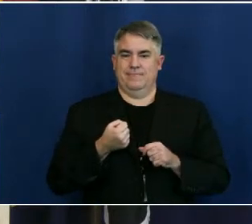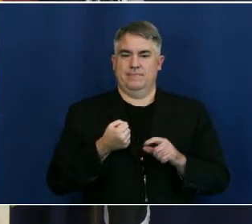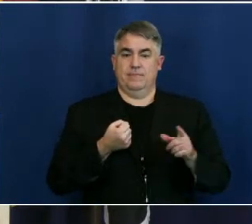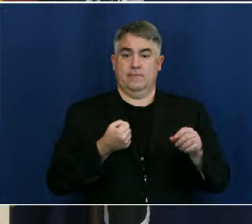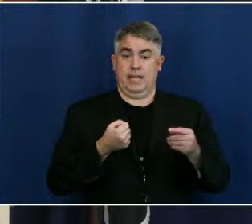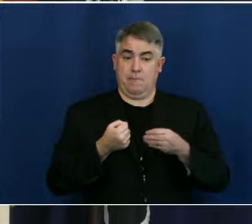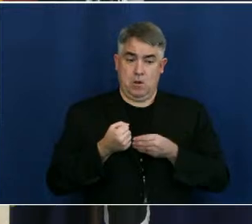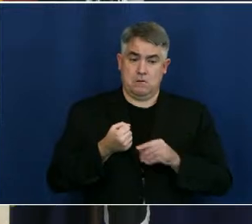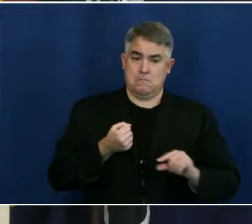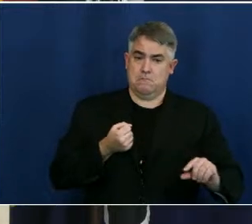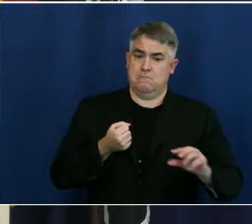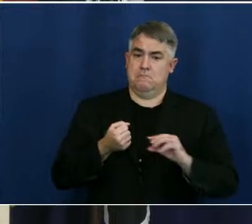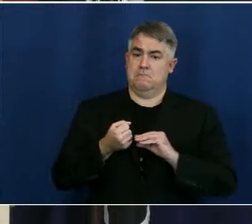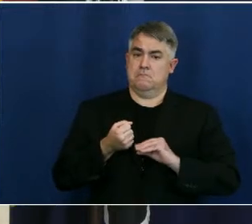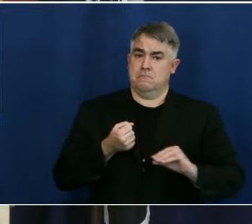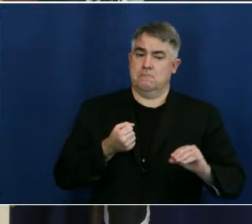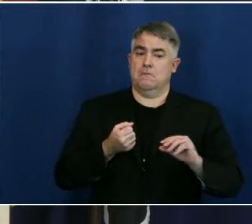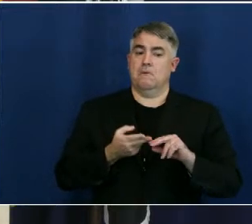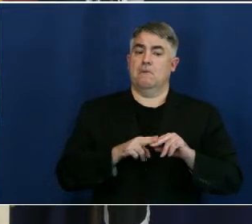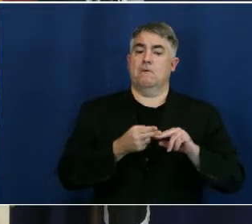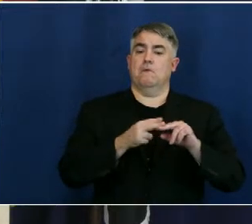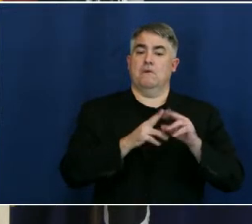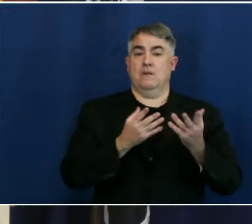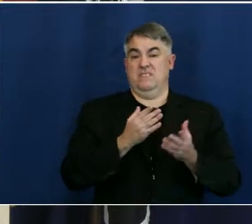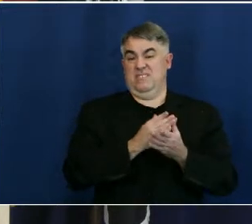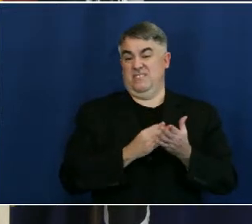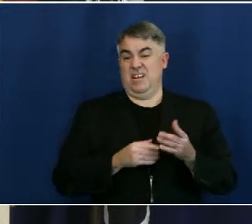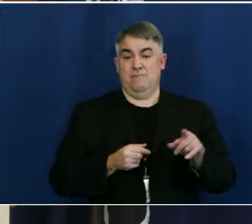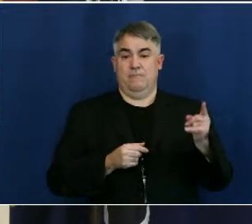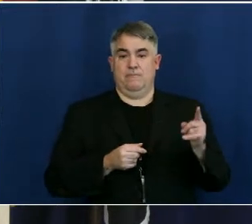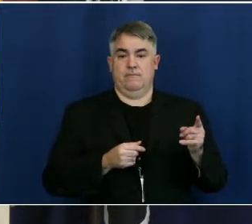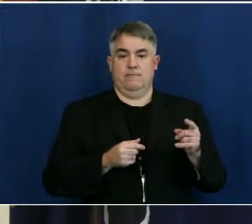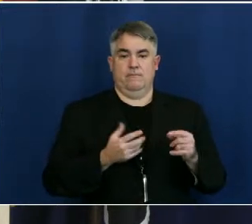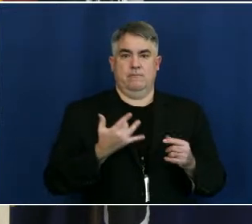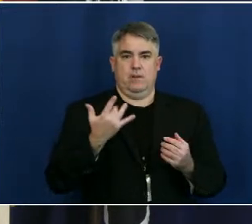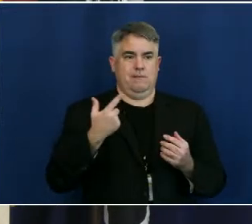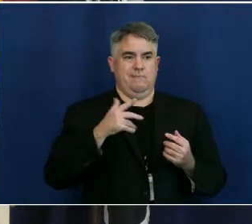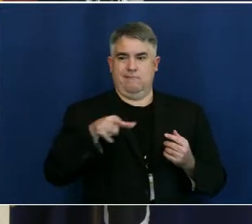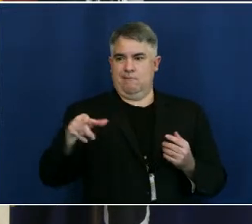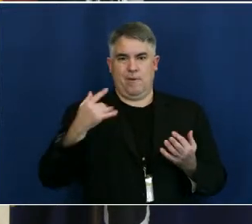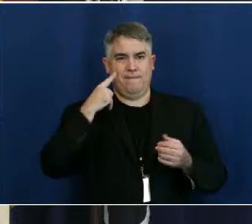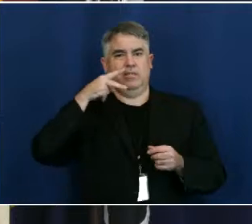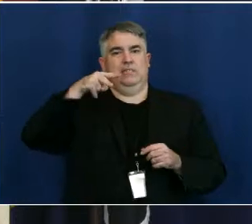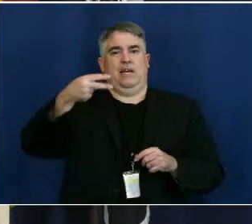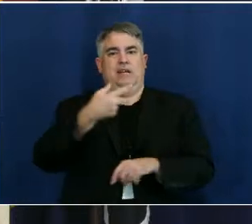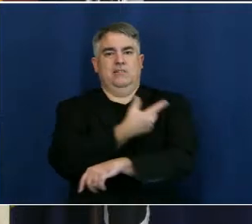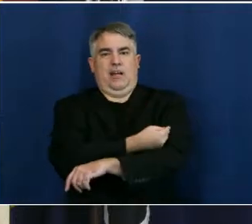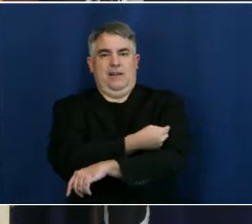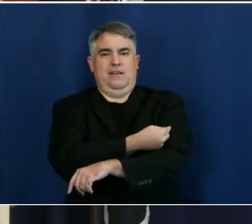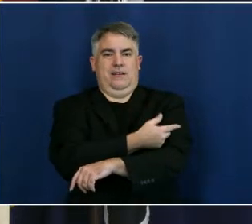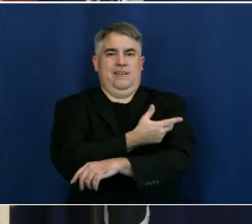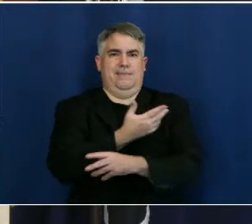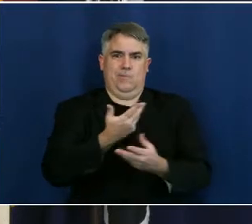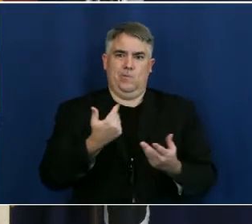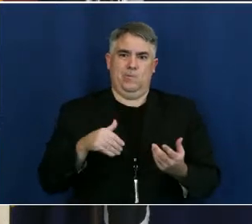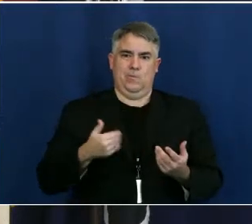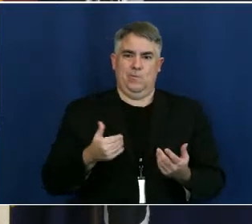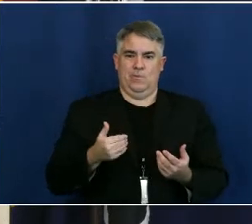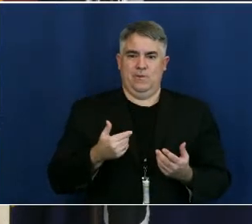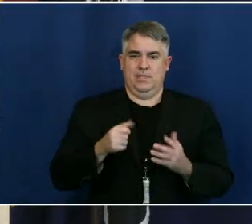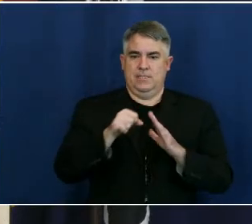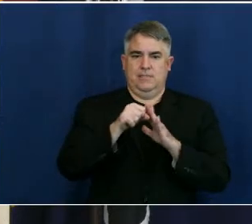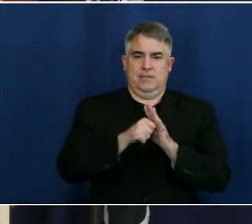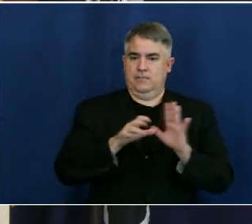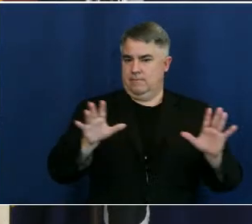providers were holding on for second doses, but the state clearly advised jurisdictions that they wanted